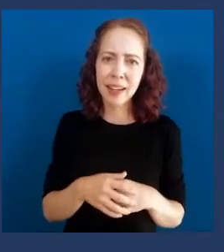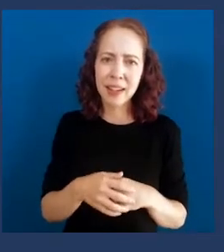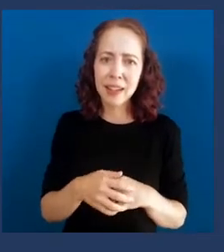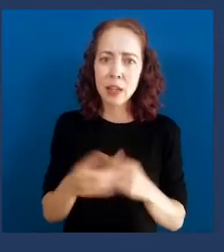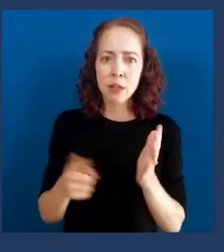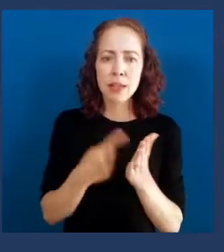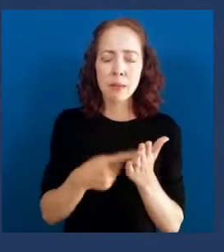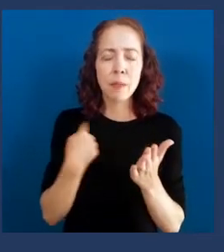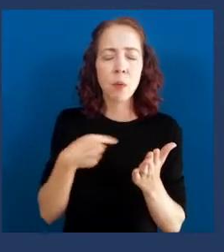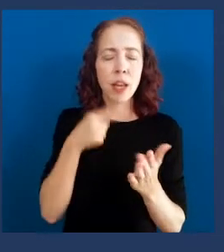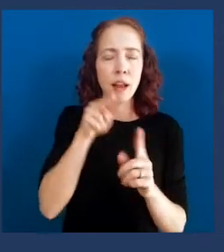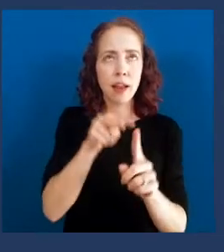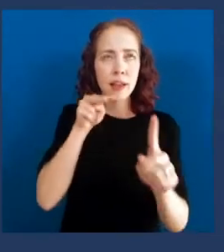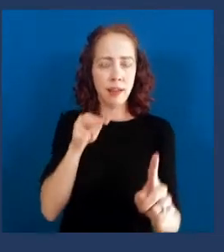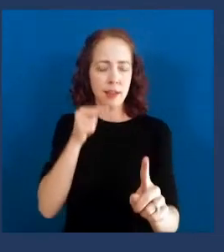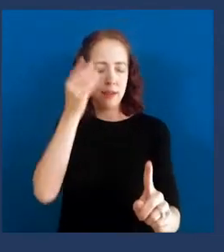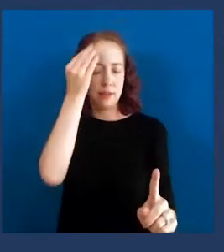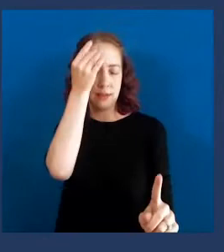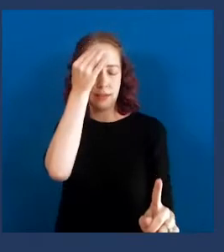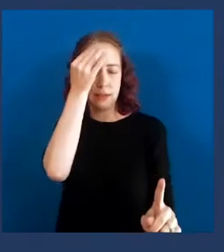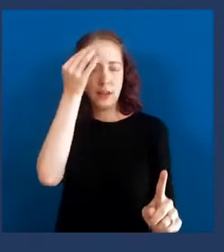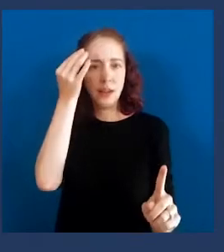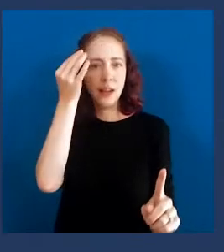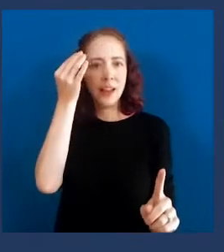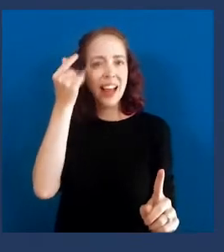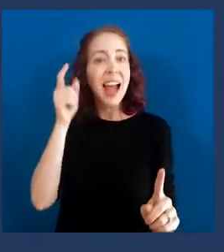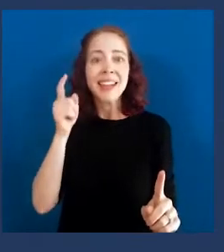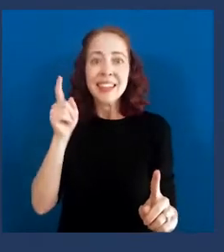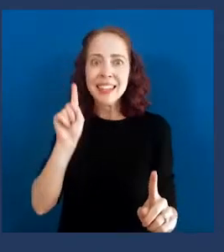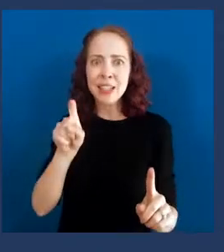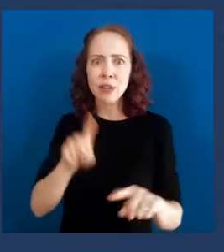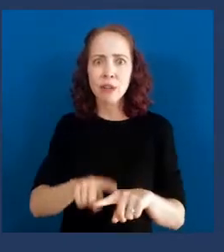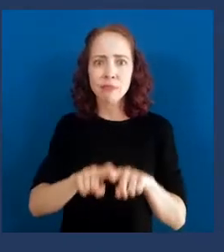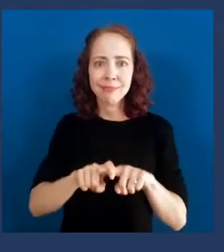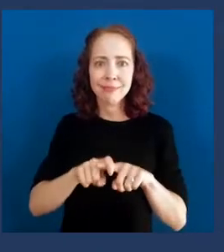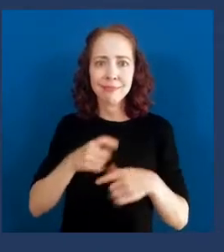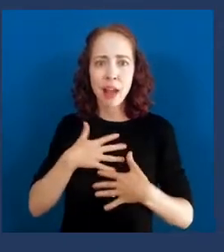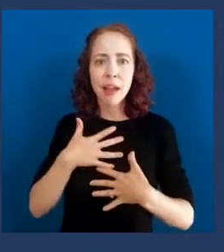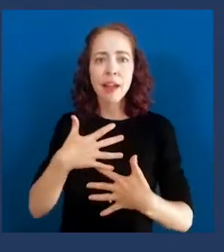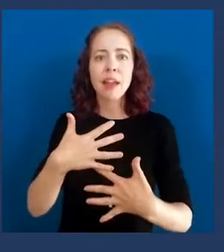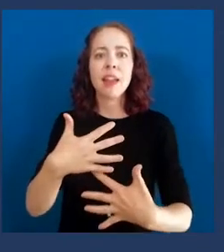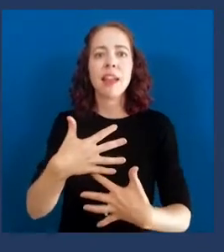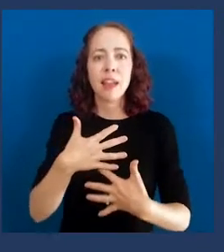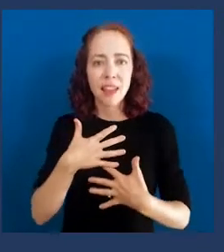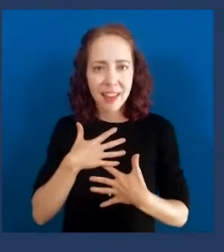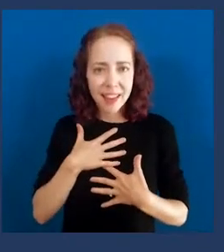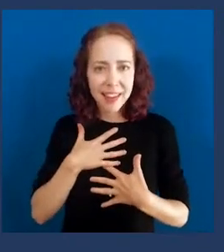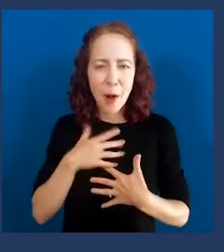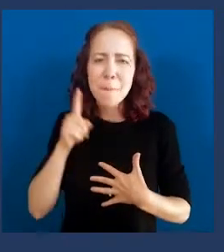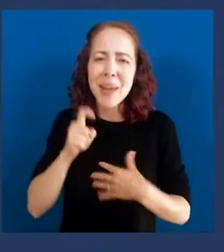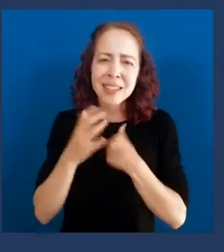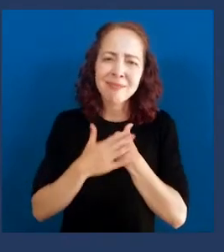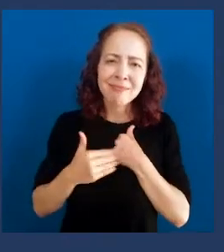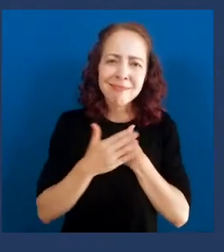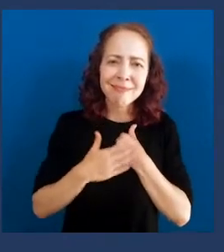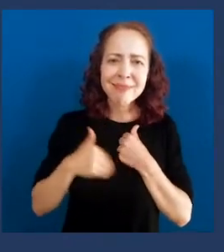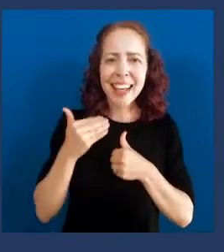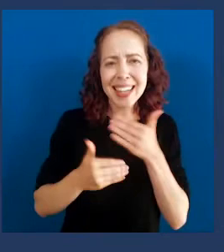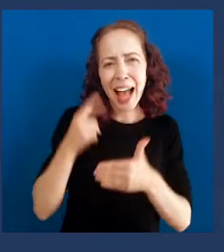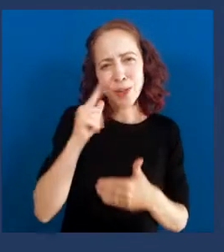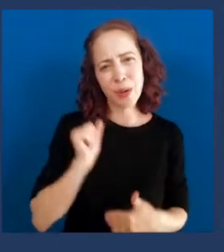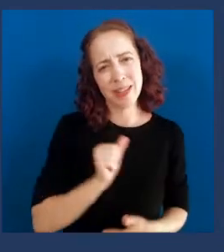times, we do need to take a step back, and we need to take a deep breath. So we have to remember to be kind to